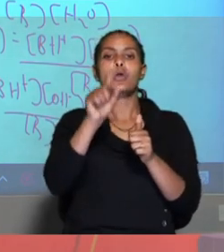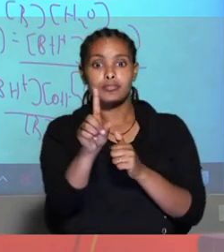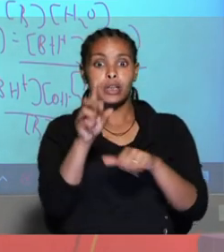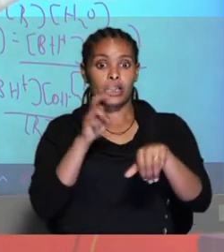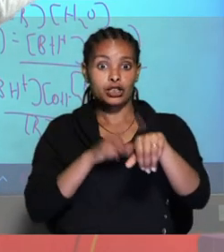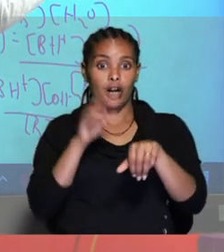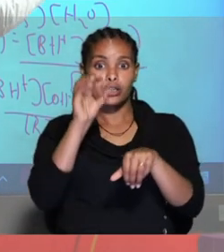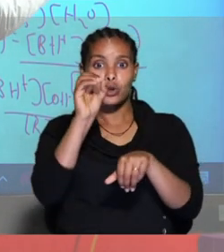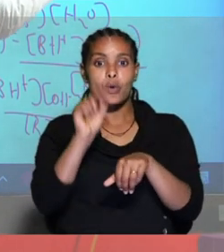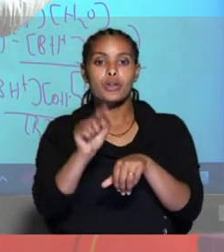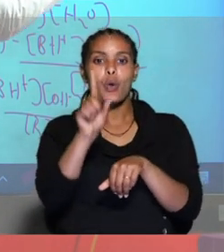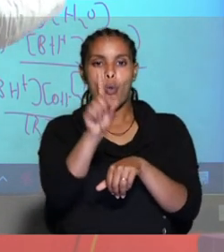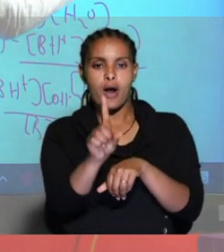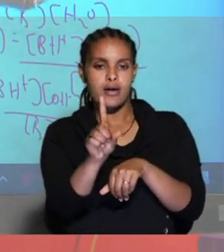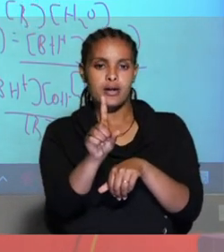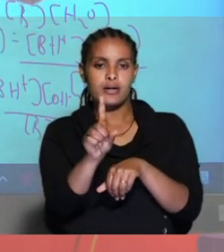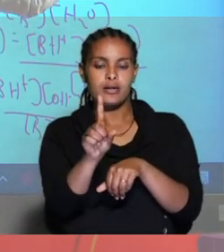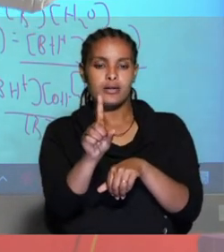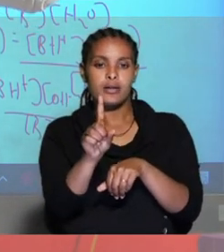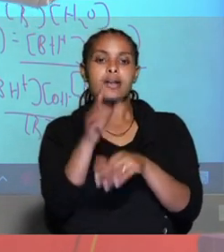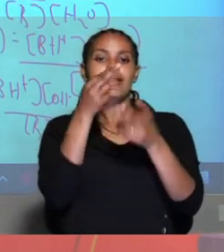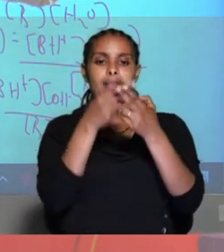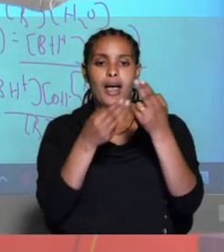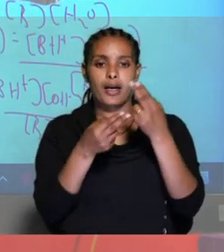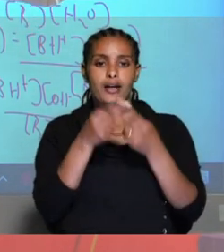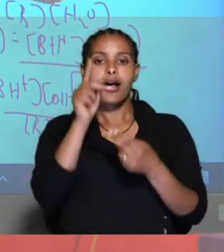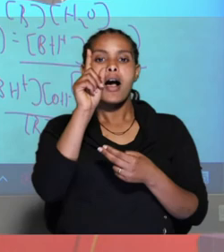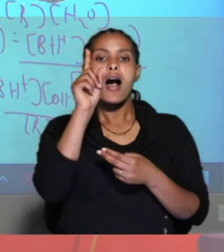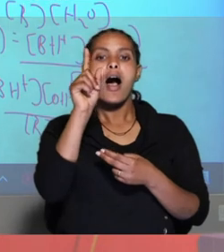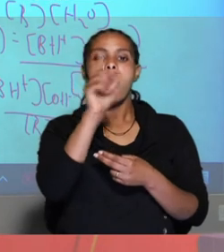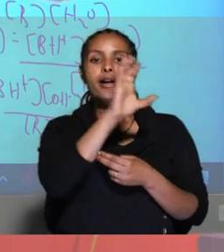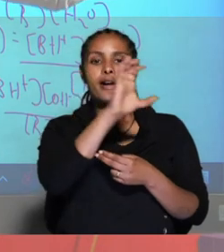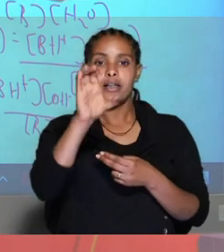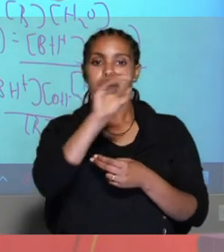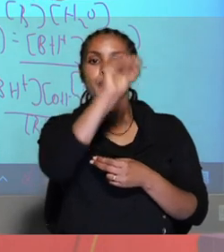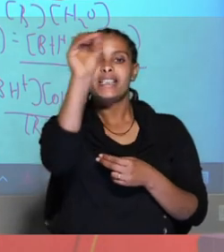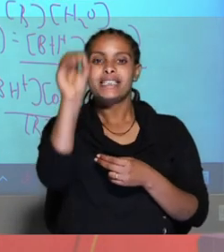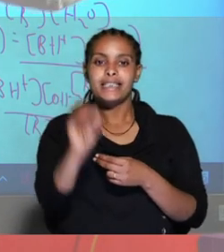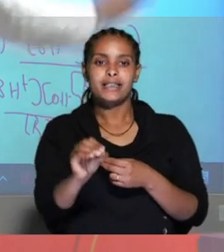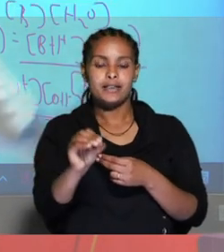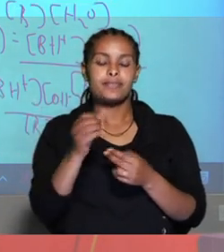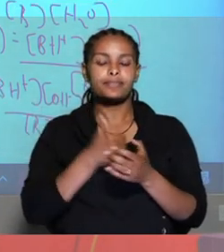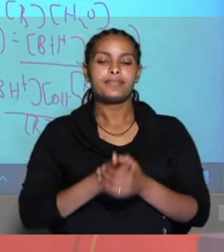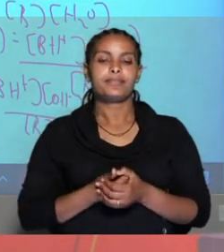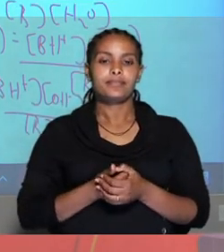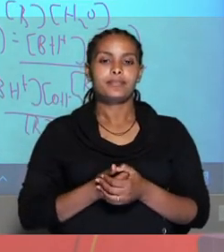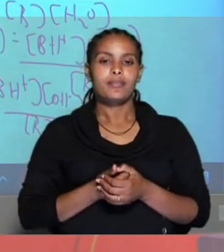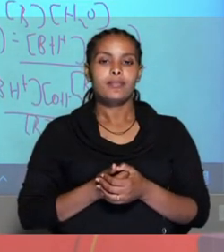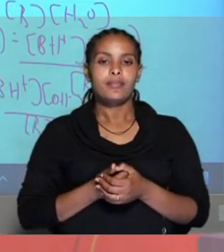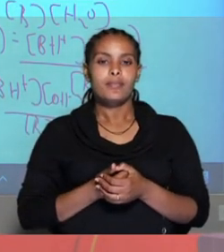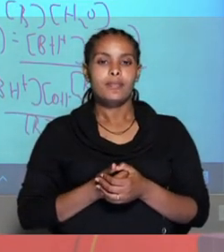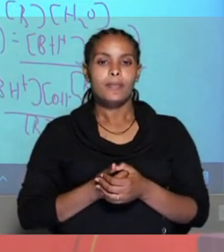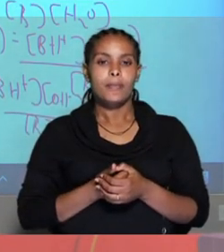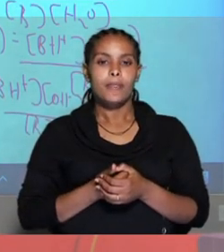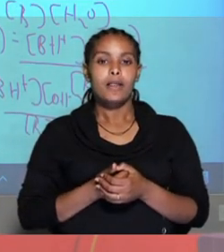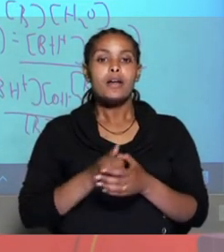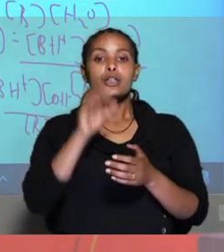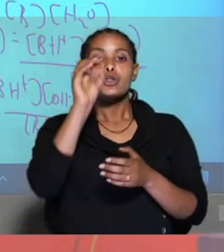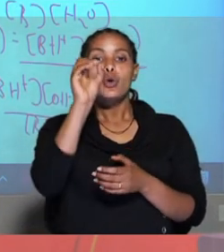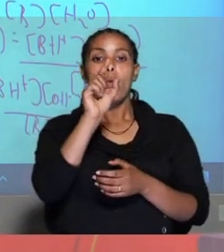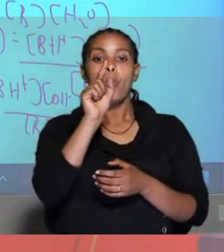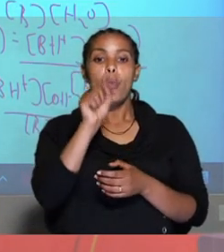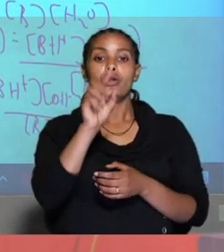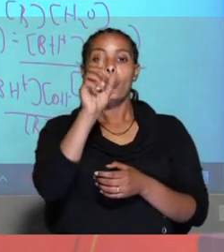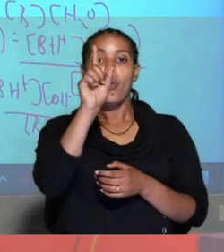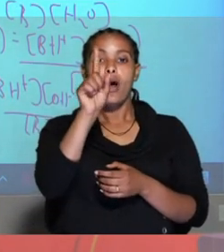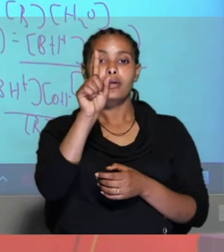initial concentration 0.1, times 100%, times 100%. 0.1